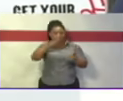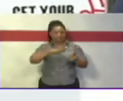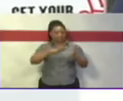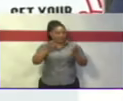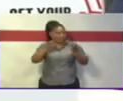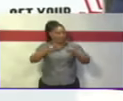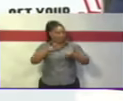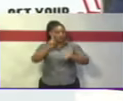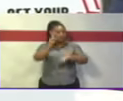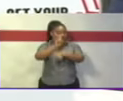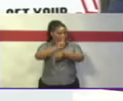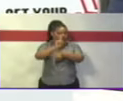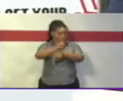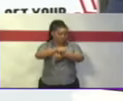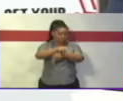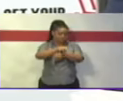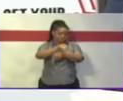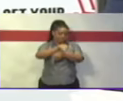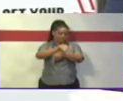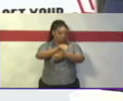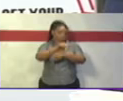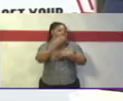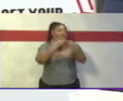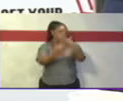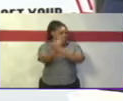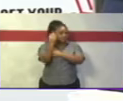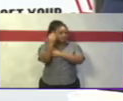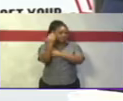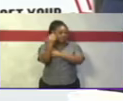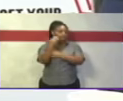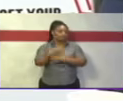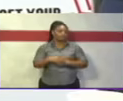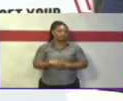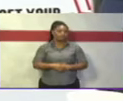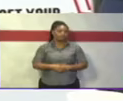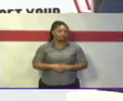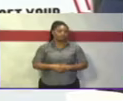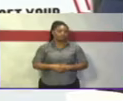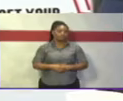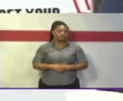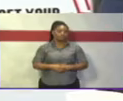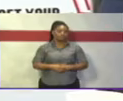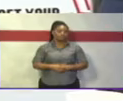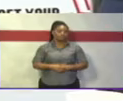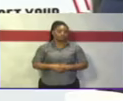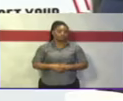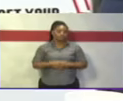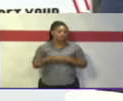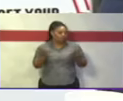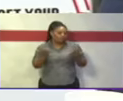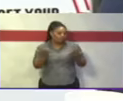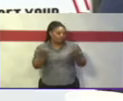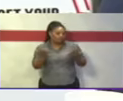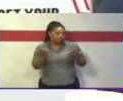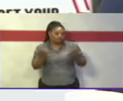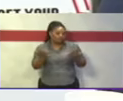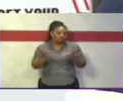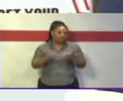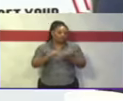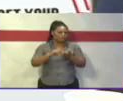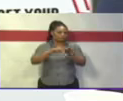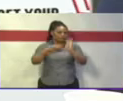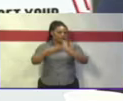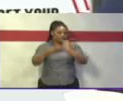to 2 a.m. within on the morning. So it would have affected.